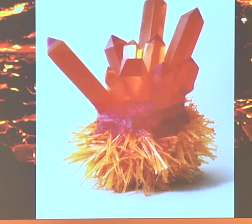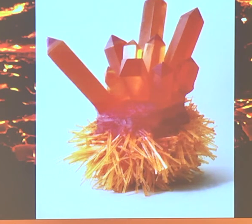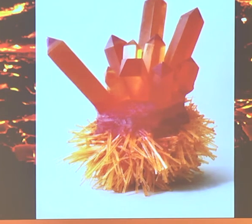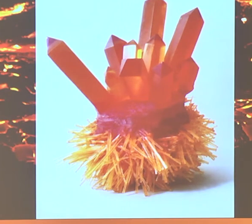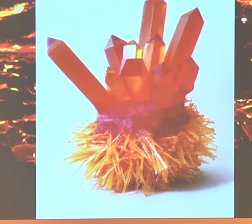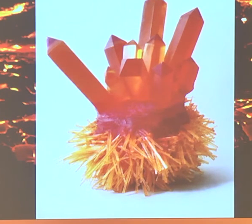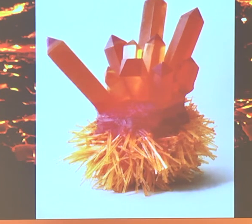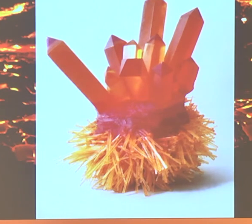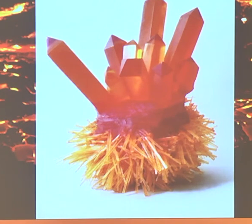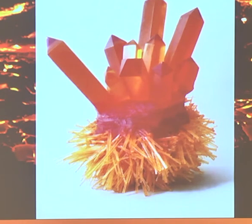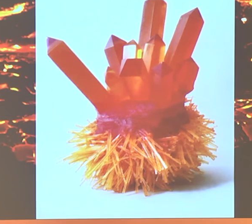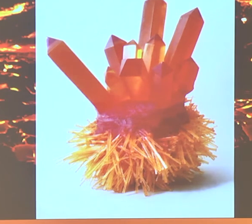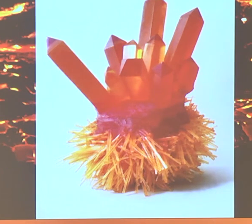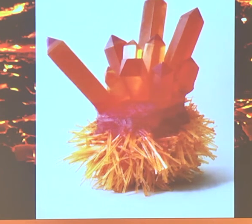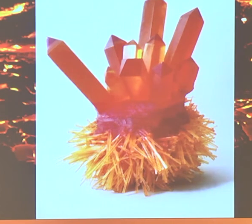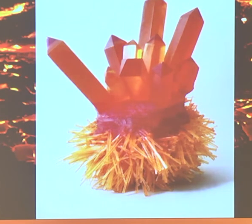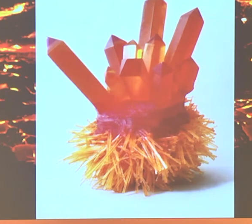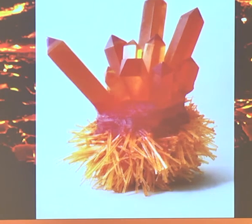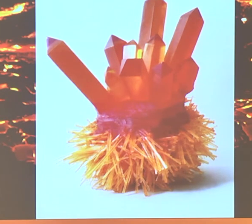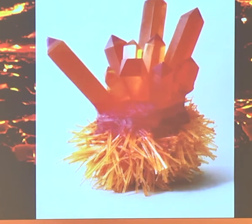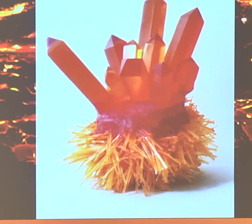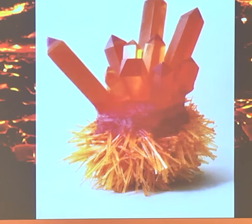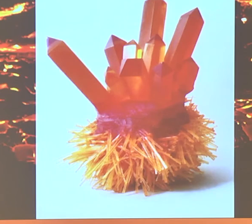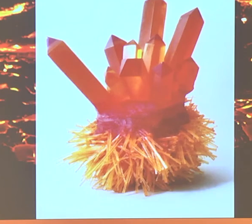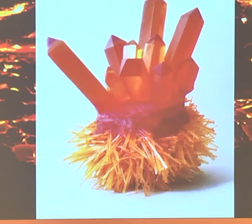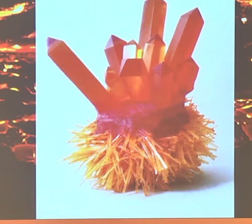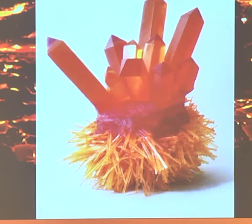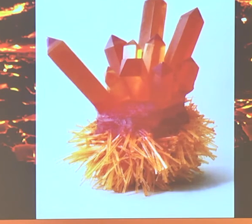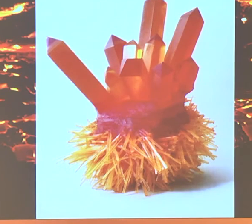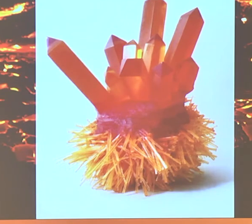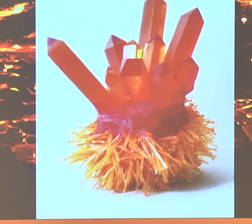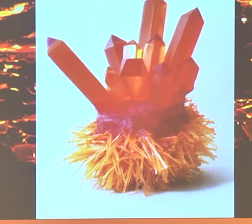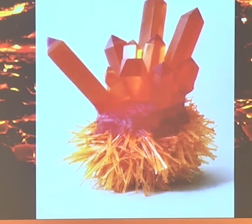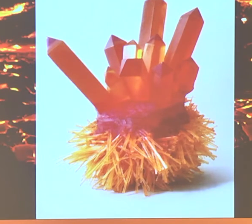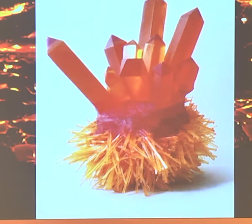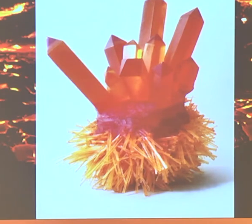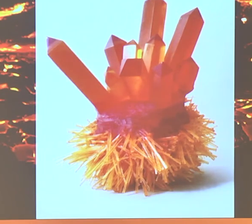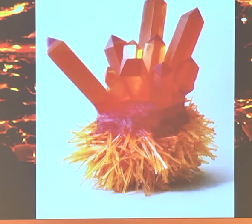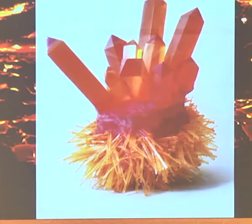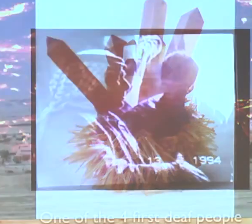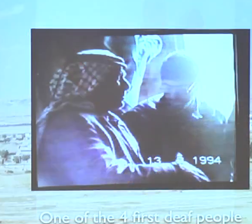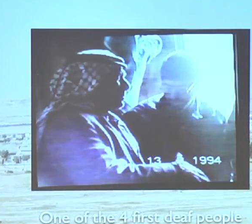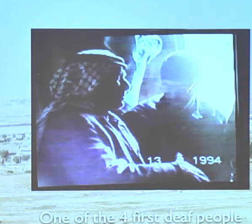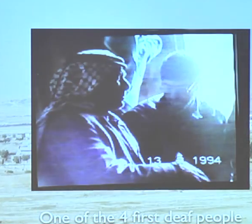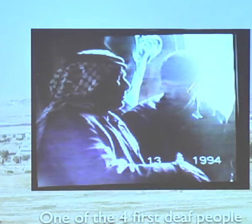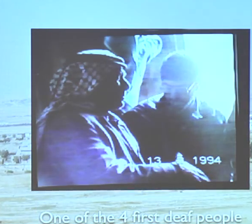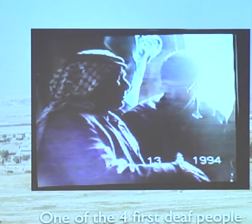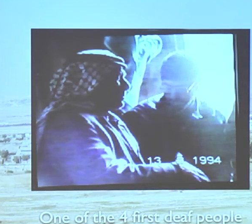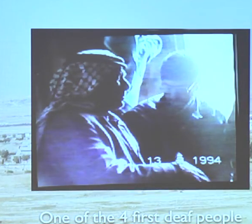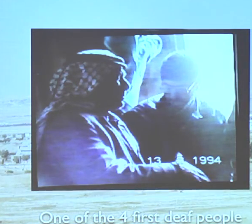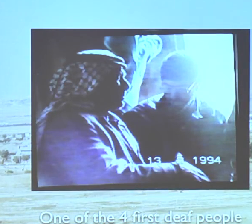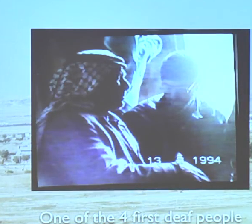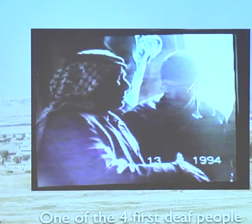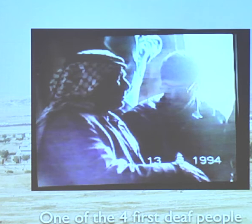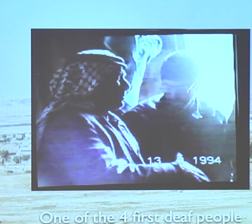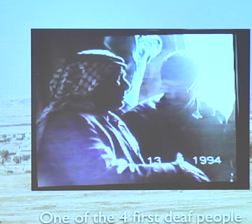So we expected quite an explosion of complex language in this village. Now, when we look back, it's hard for us to believe that we expected that, because what we found was really something